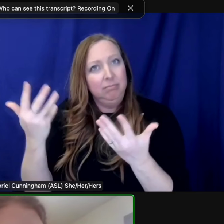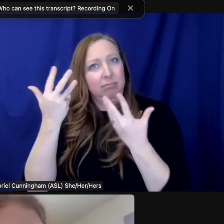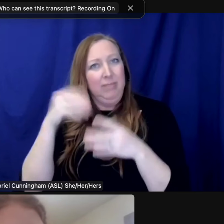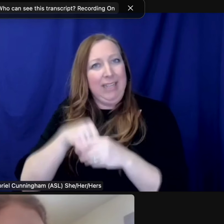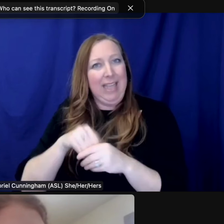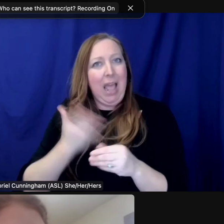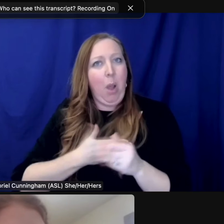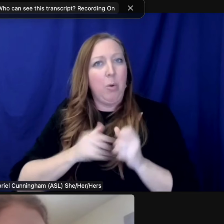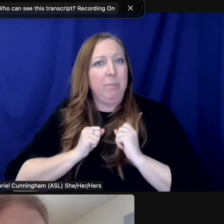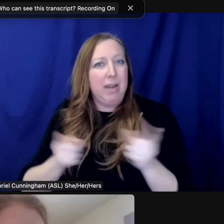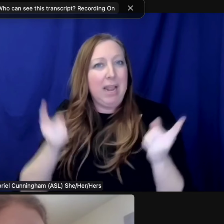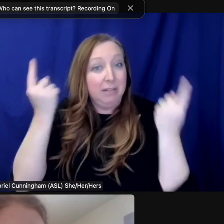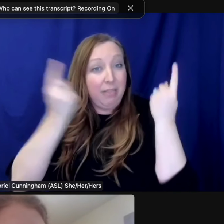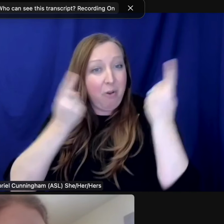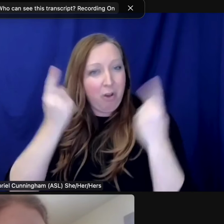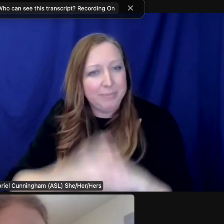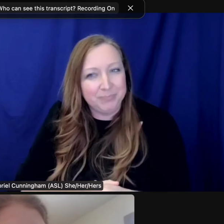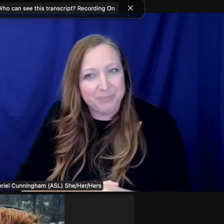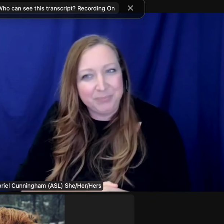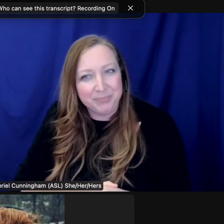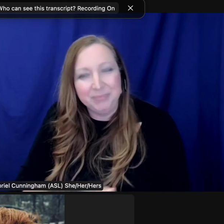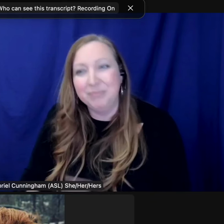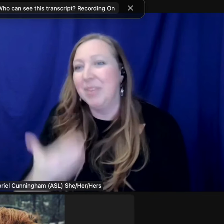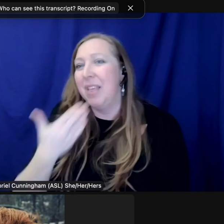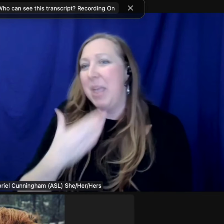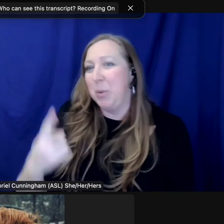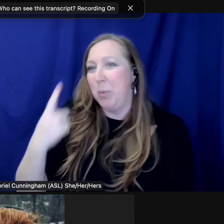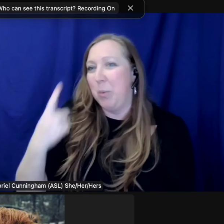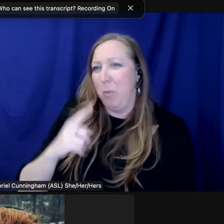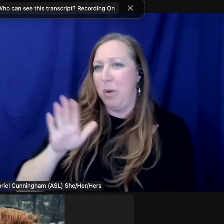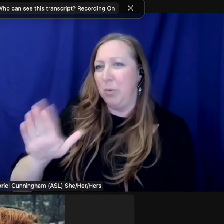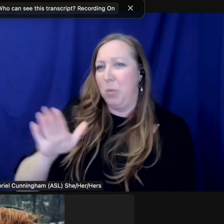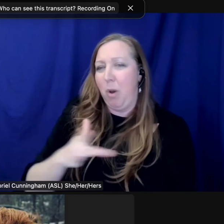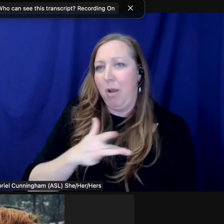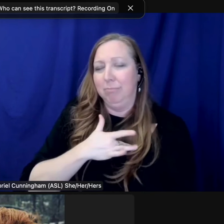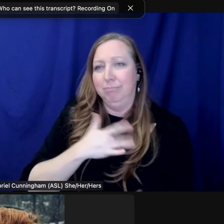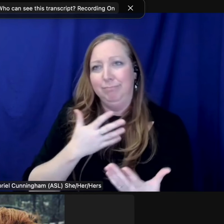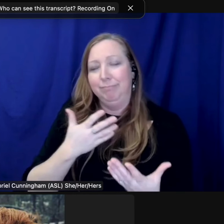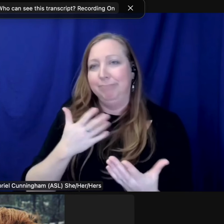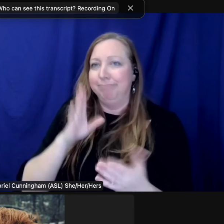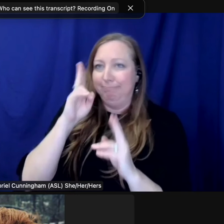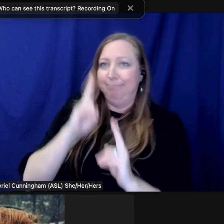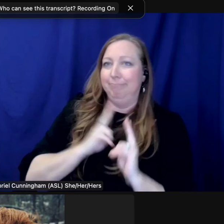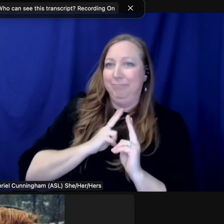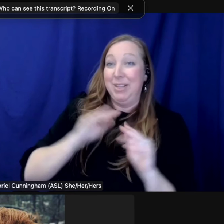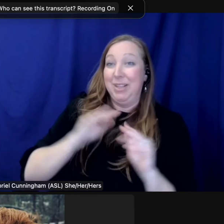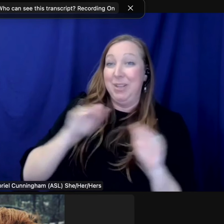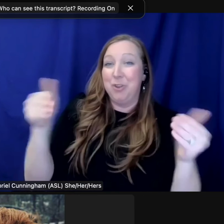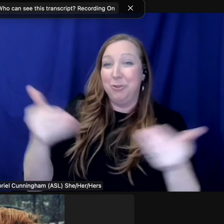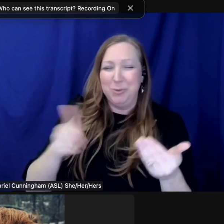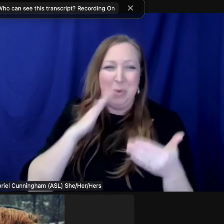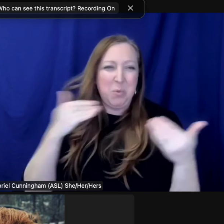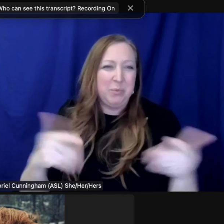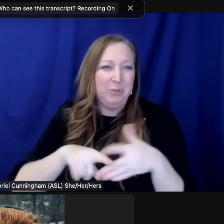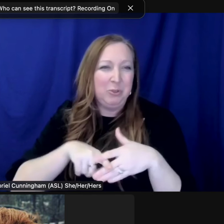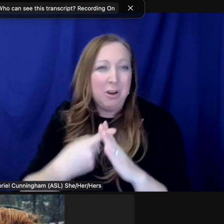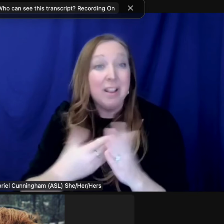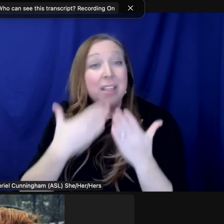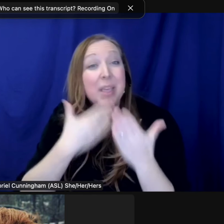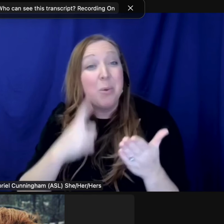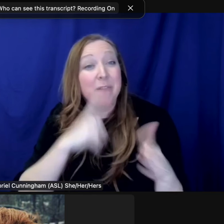Thank you for the very kind introduction. So I will get started. Thank you all for having